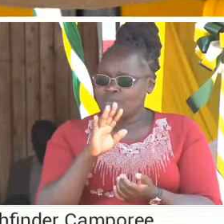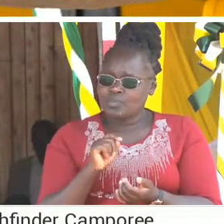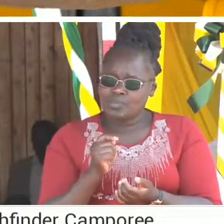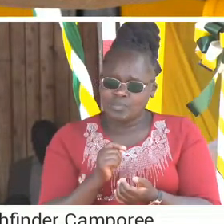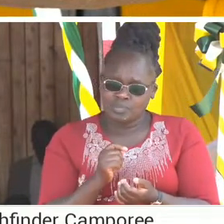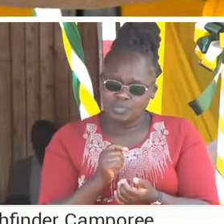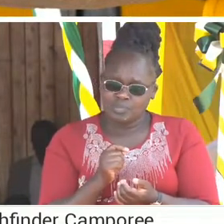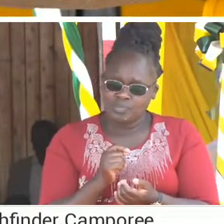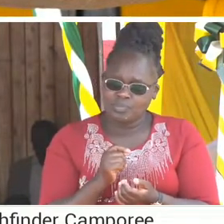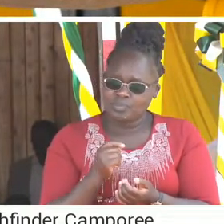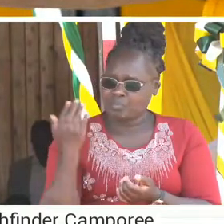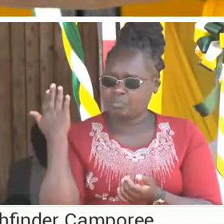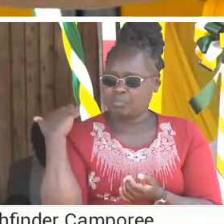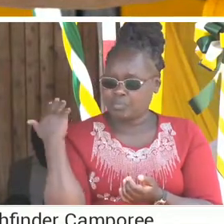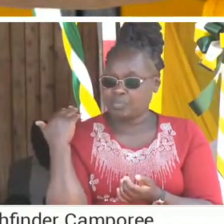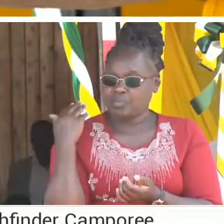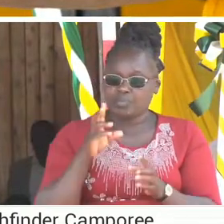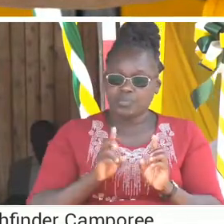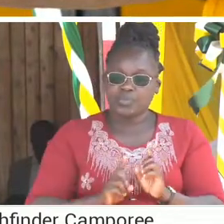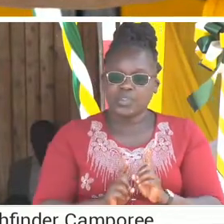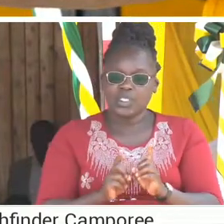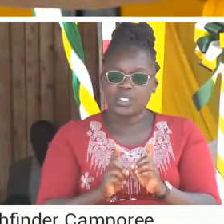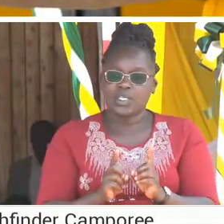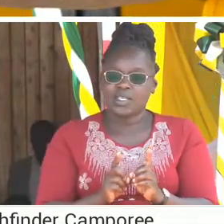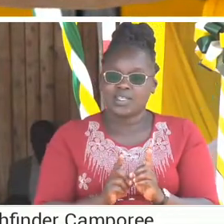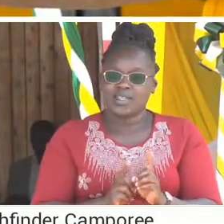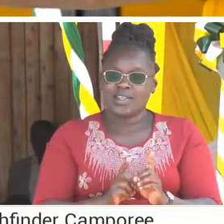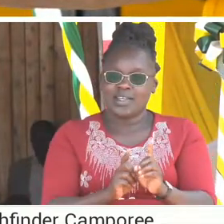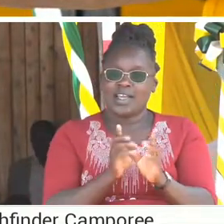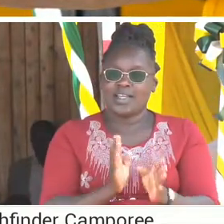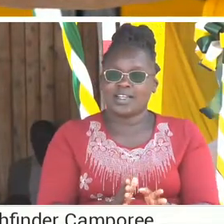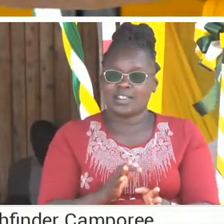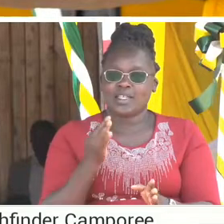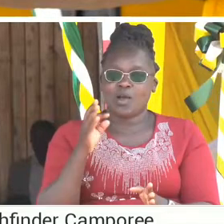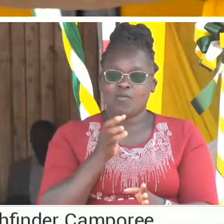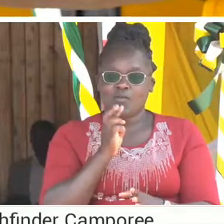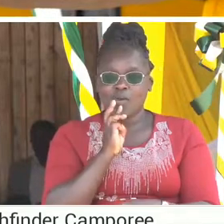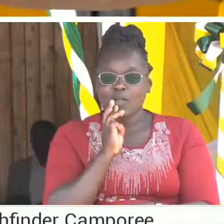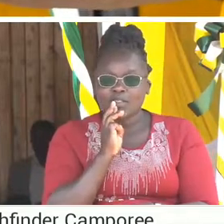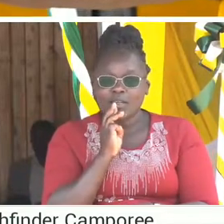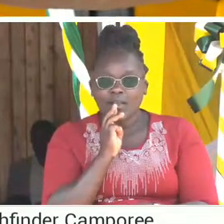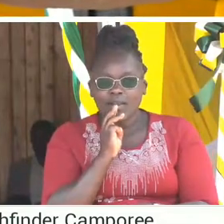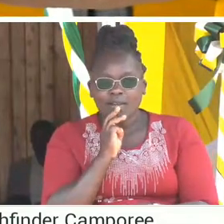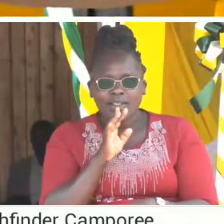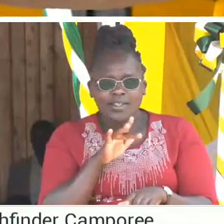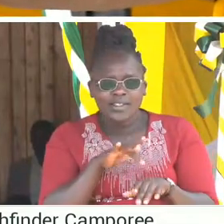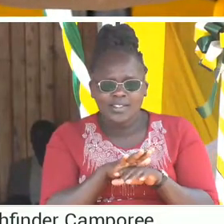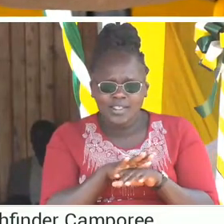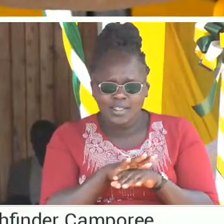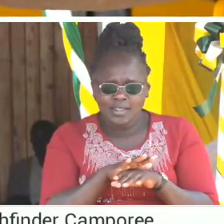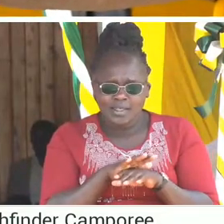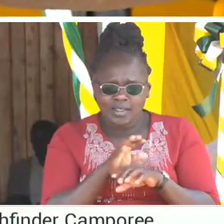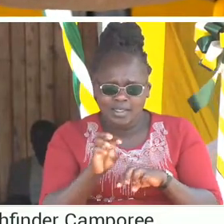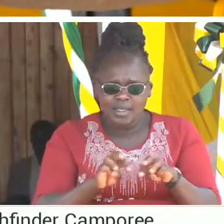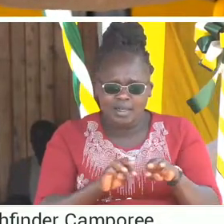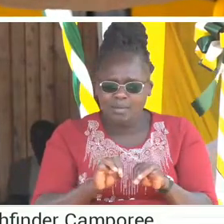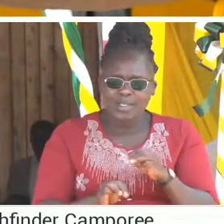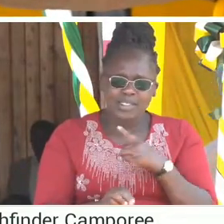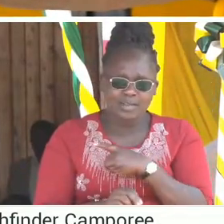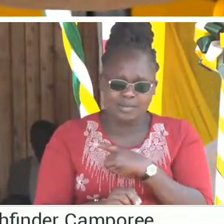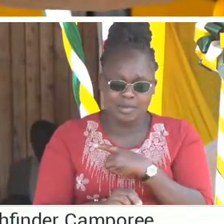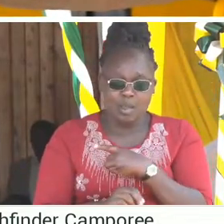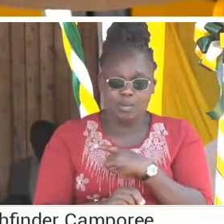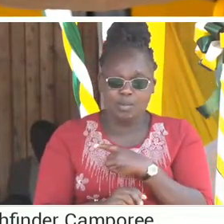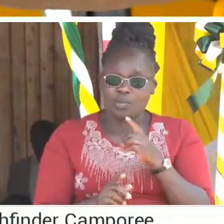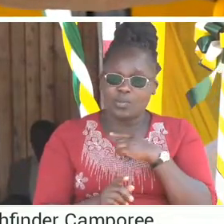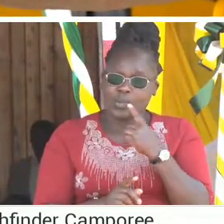Director Wamaji forwarded to me a text. And when I saw the text, ilikuwa nasema,